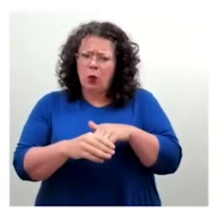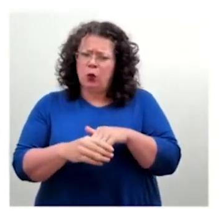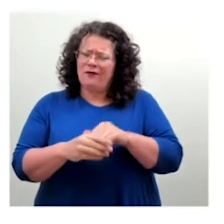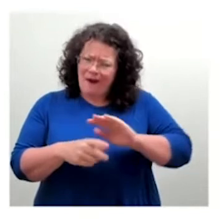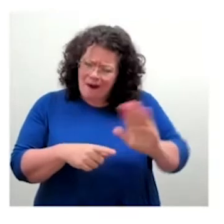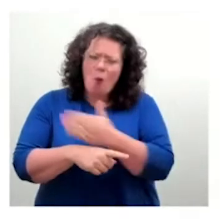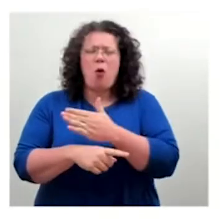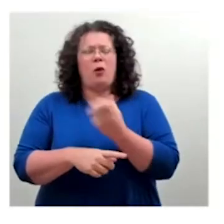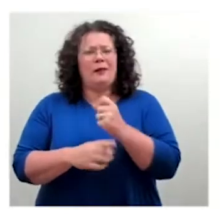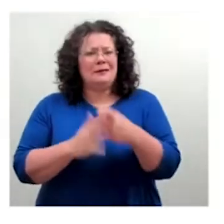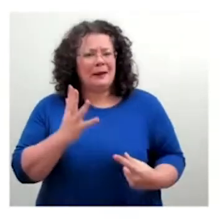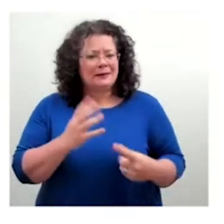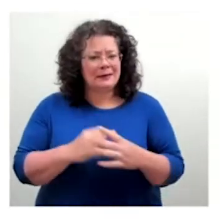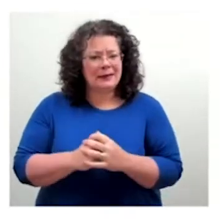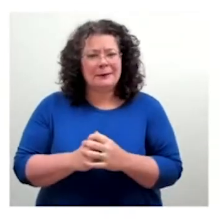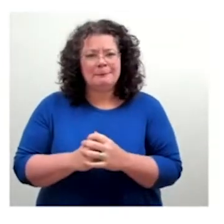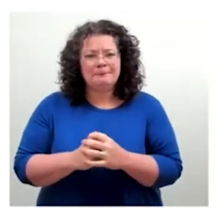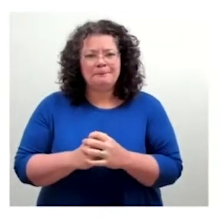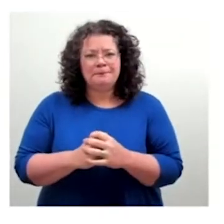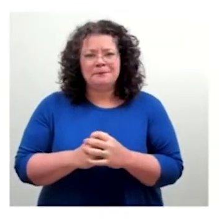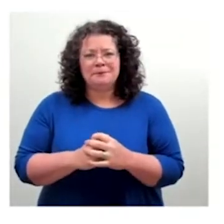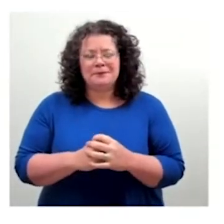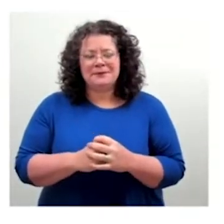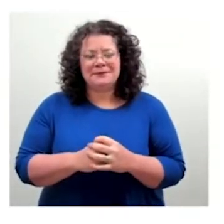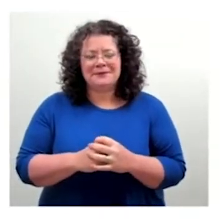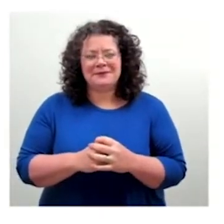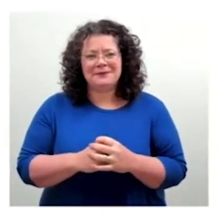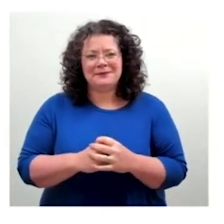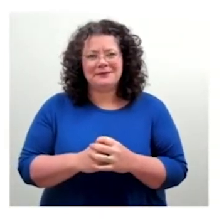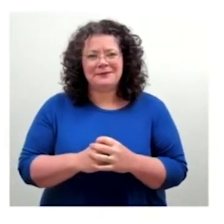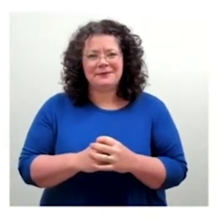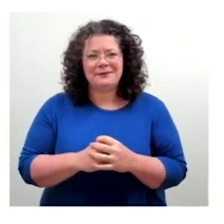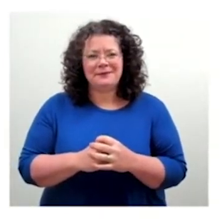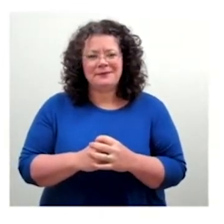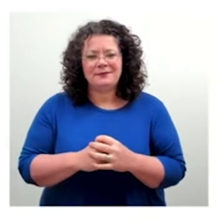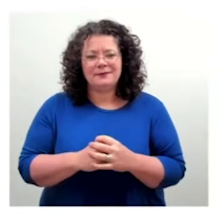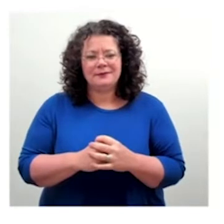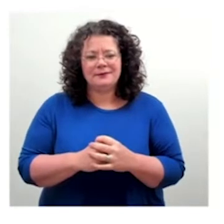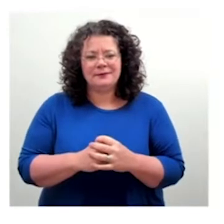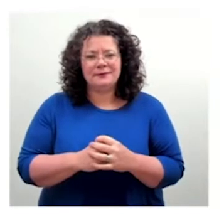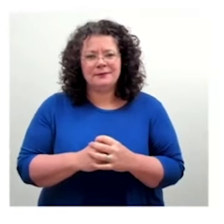Oh, you're on mute, Irene. It has to happen once. Has to happen once.